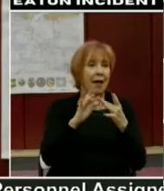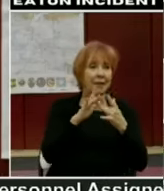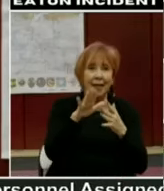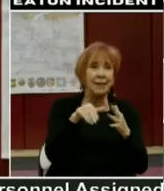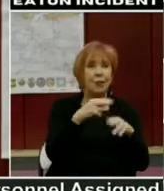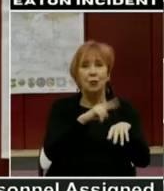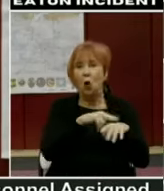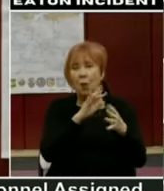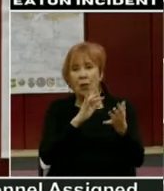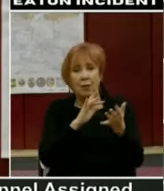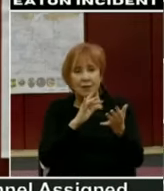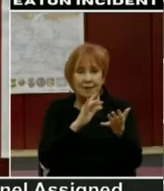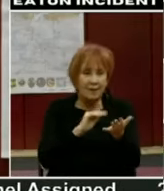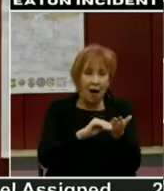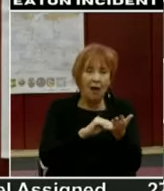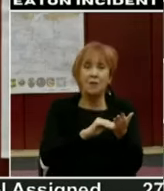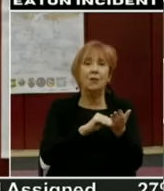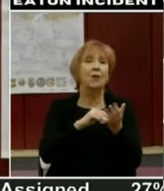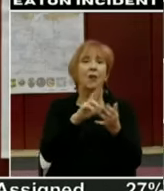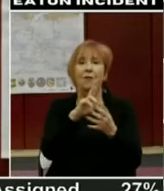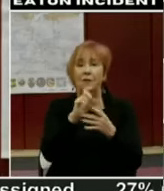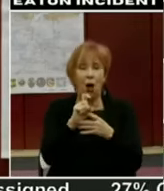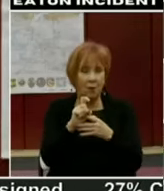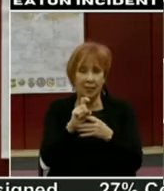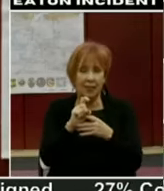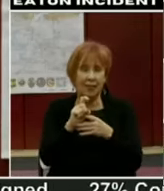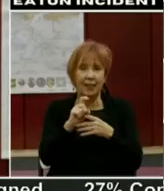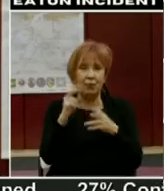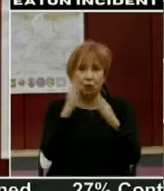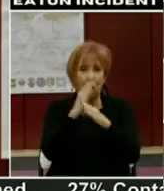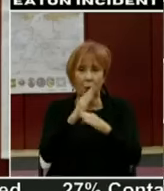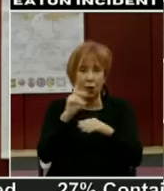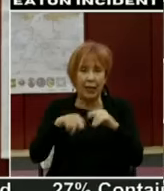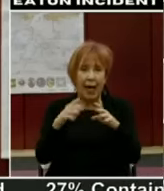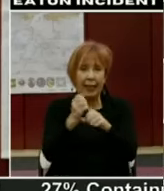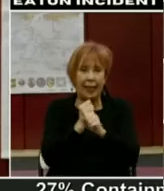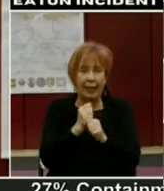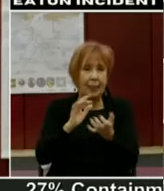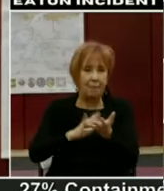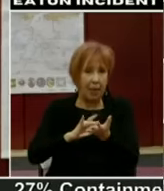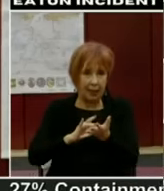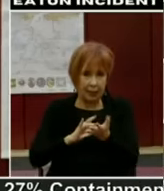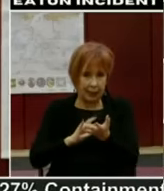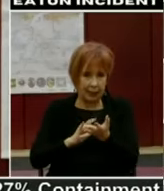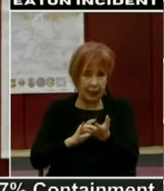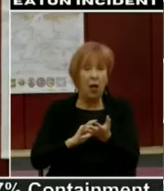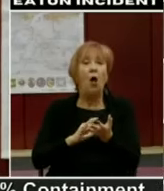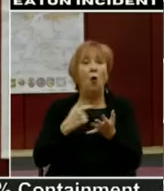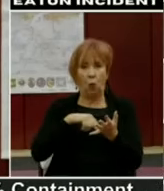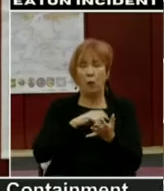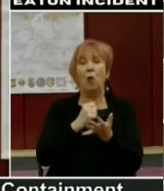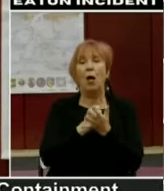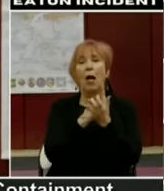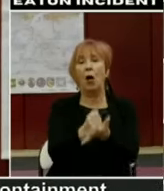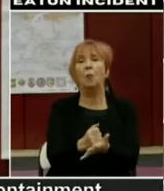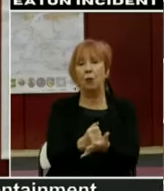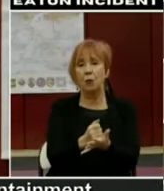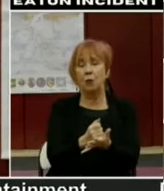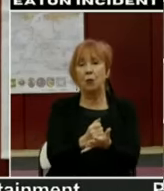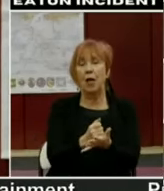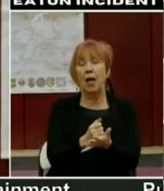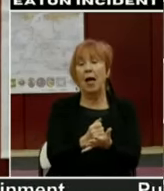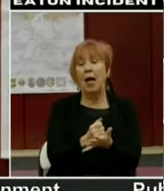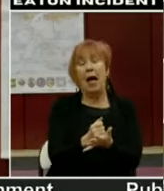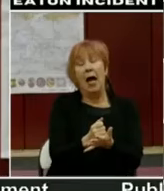normal pharmacy to get your prescriptions filled. We're also here to help you connect to a provider if your provider is